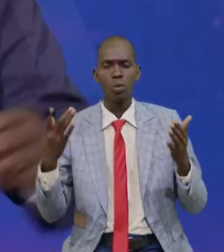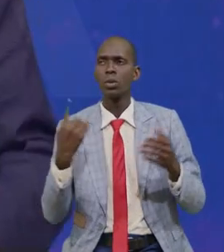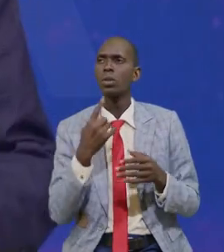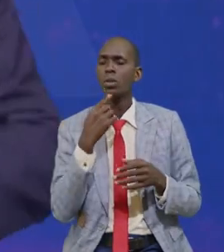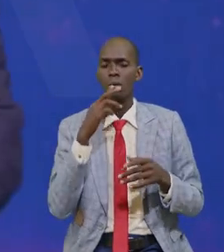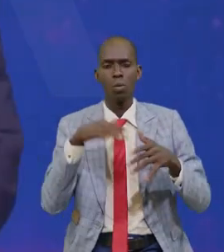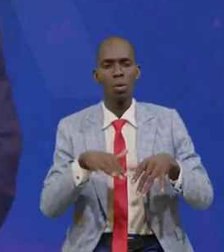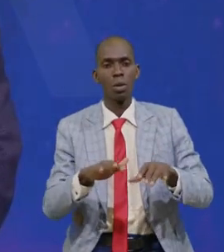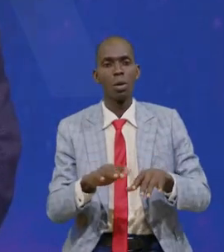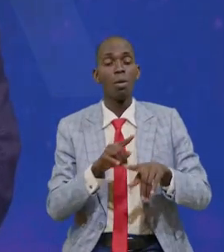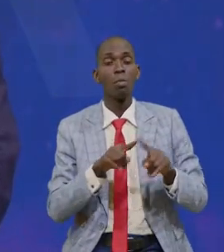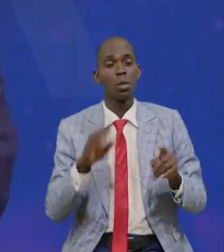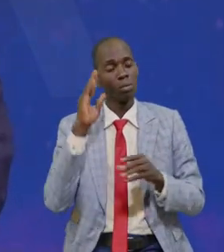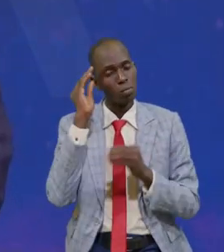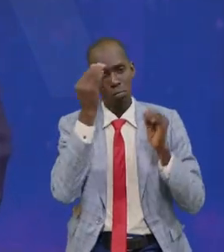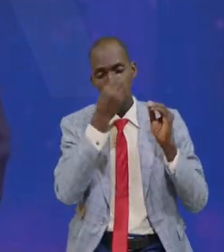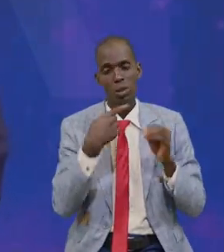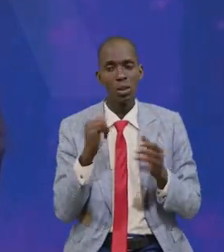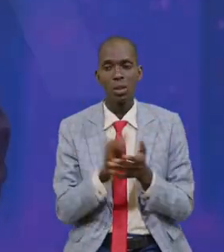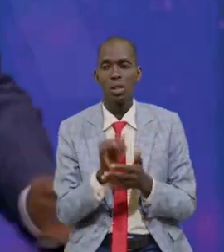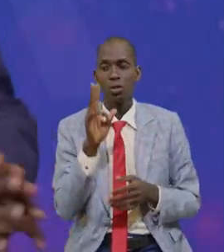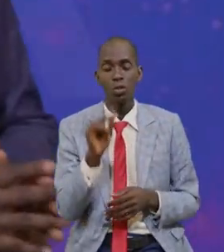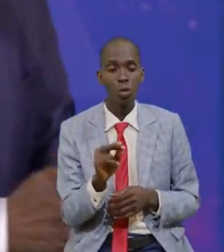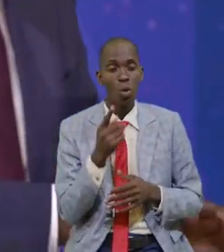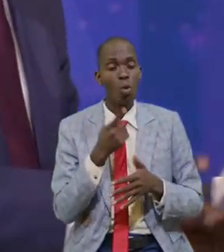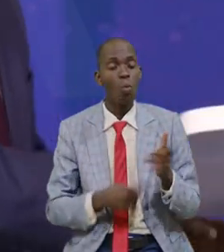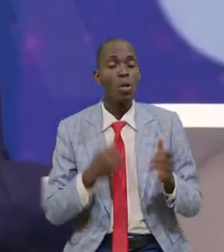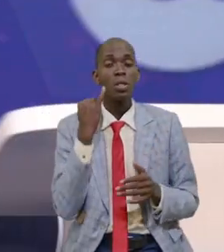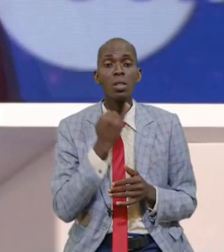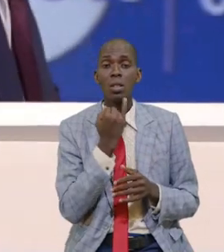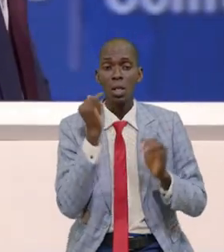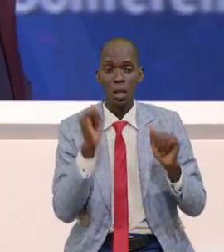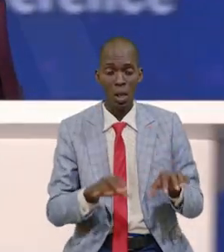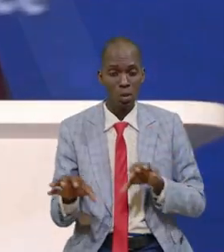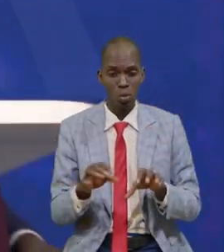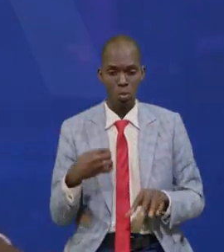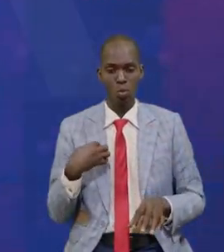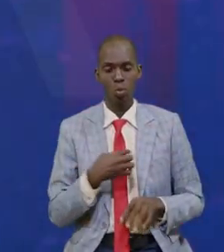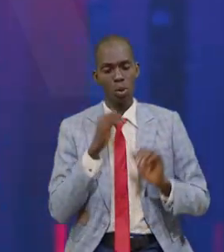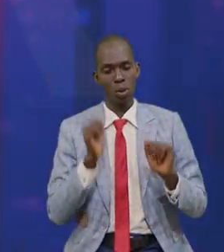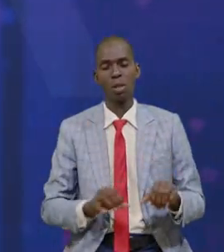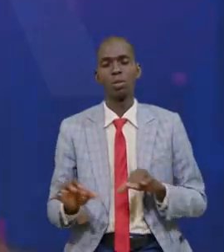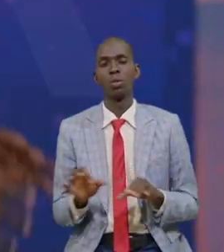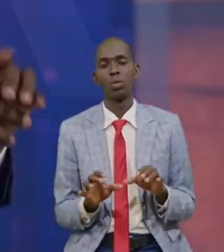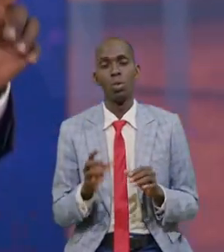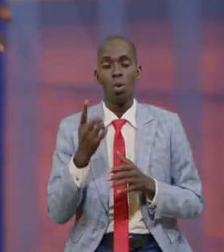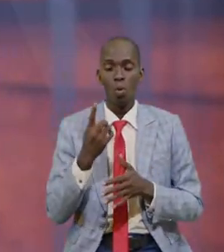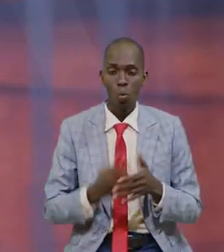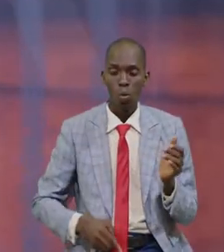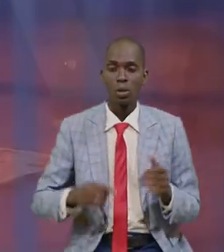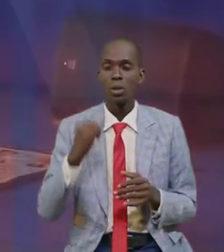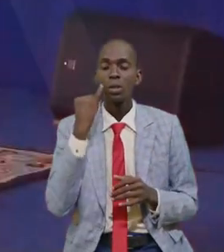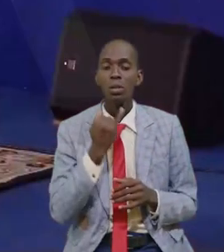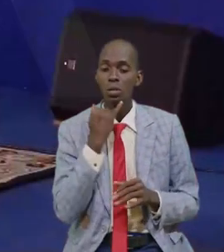do, Egypt can do. I hear you. And where Israel can walk, Egypt can walk there.